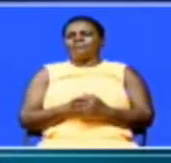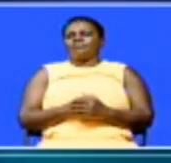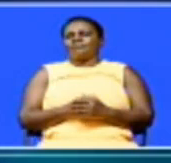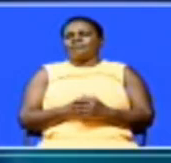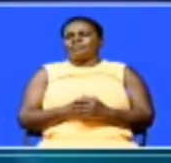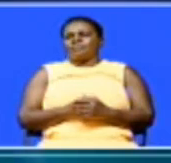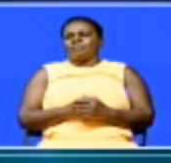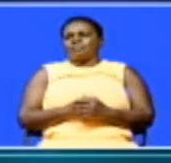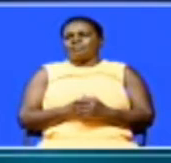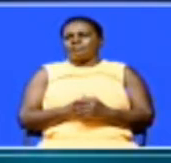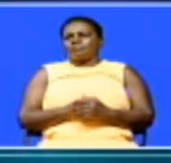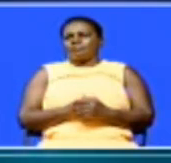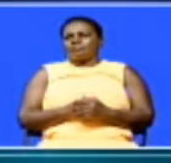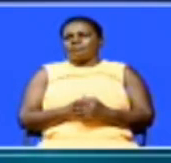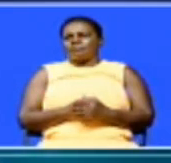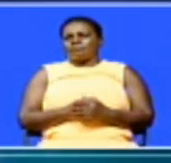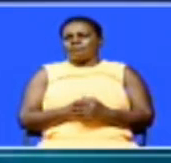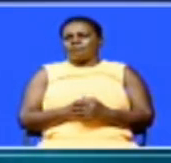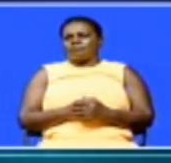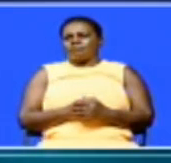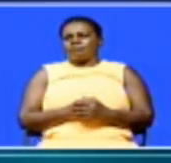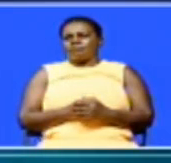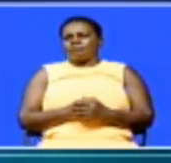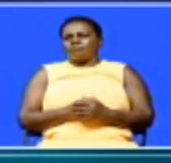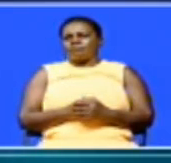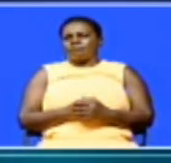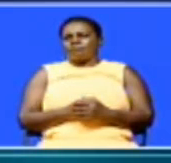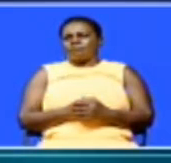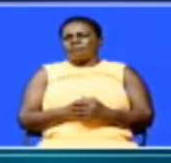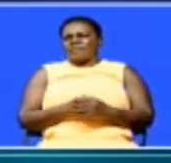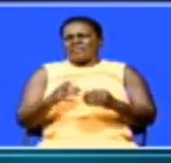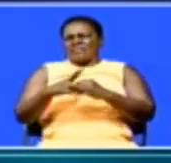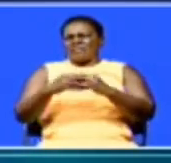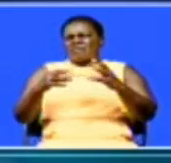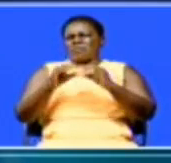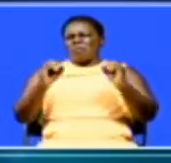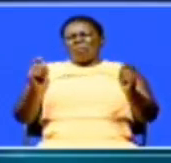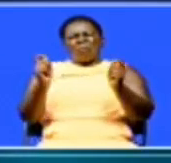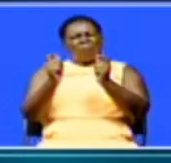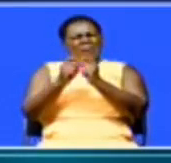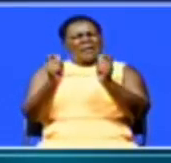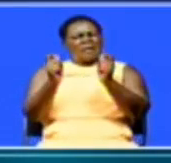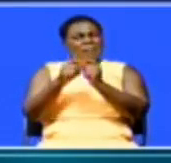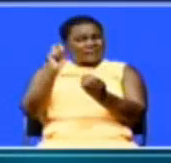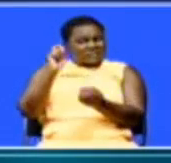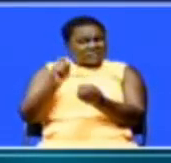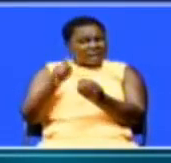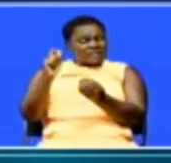So they did that, and it was very uncomfortable and painful.